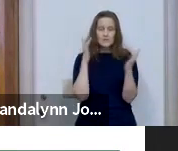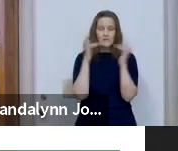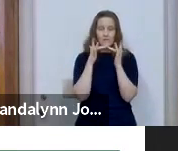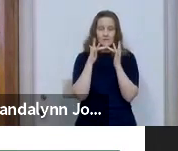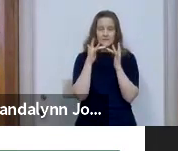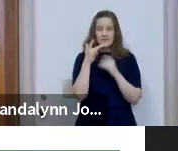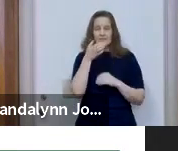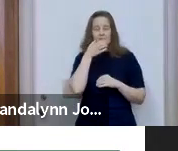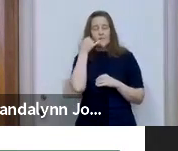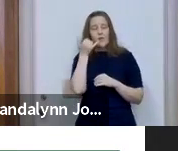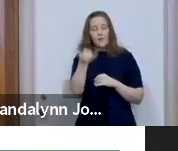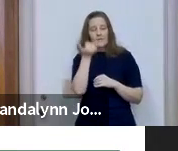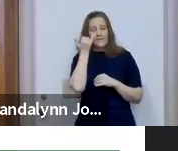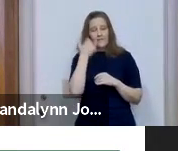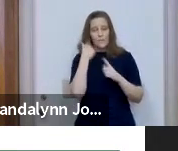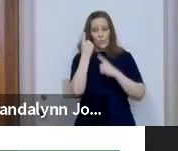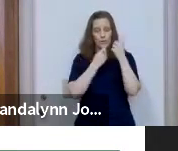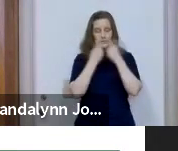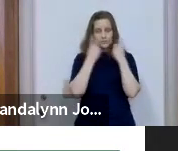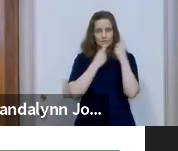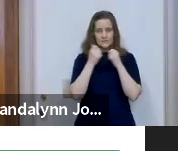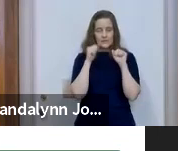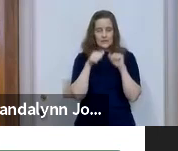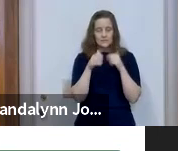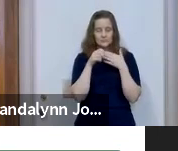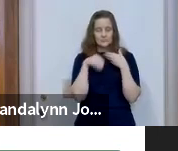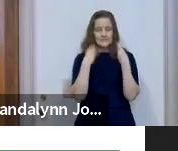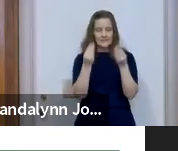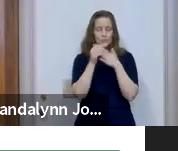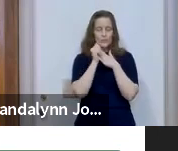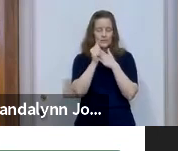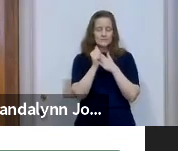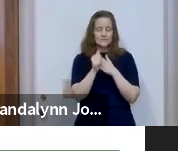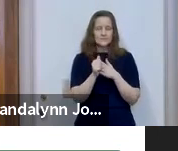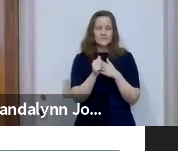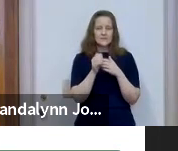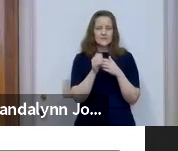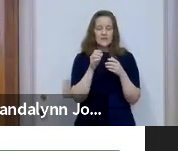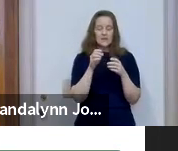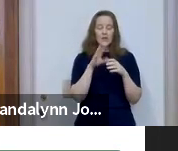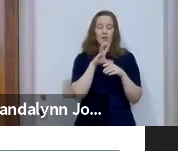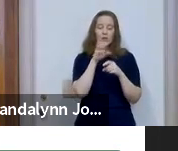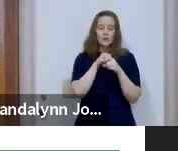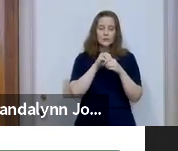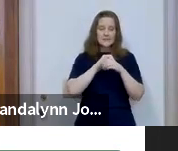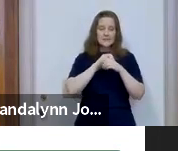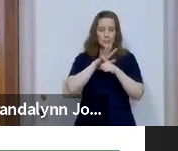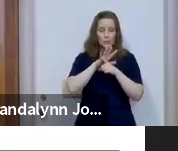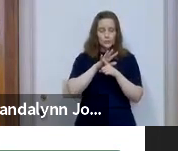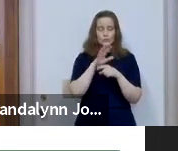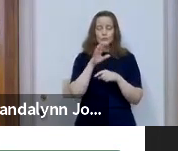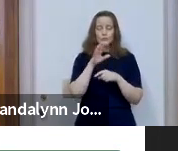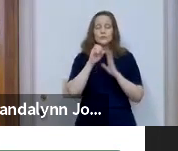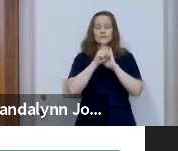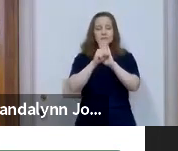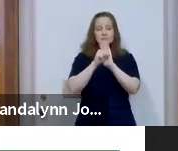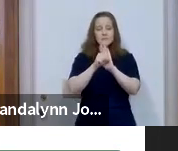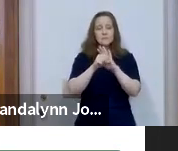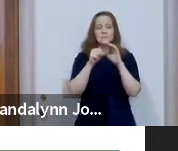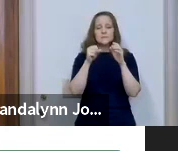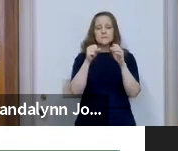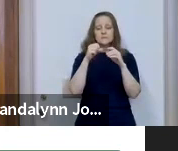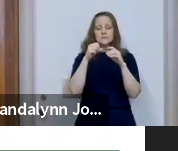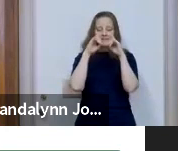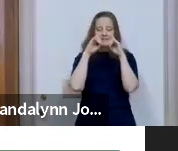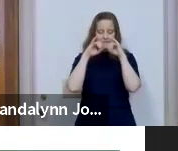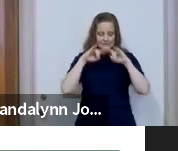have any questions at all that we can help to provide guidance on. That would include exposure, symptoms, information about testing,